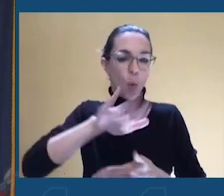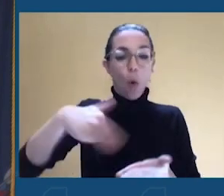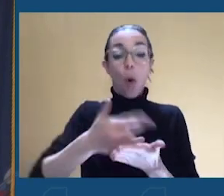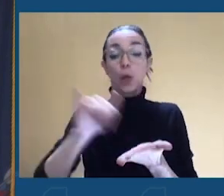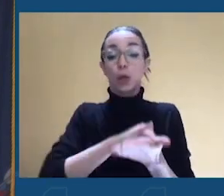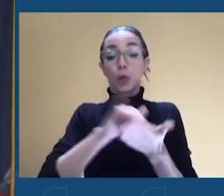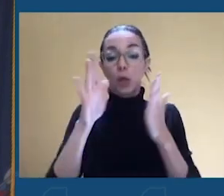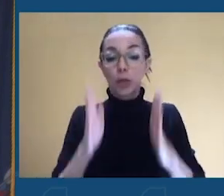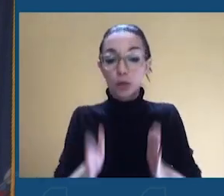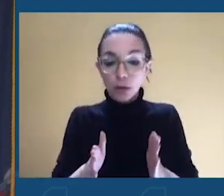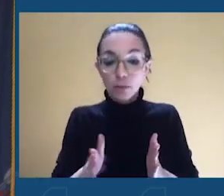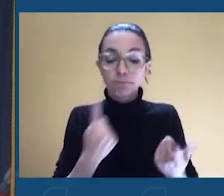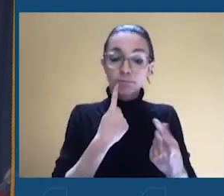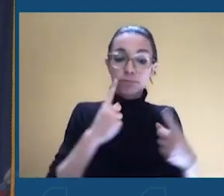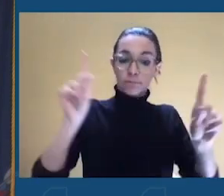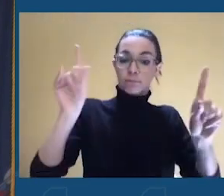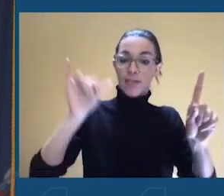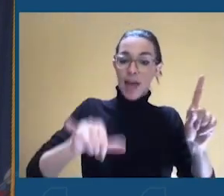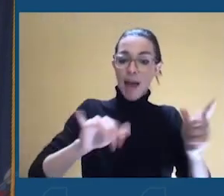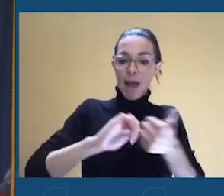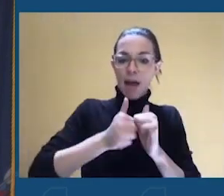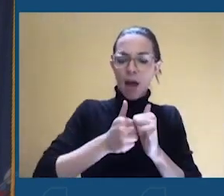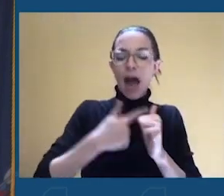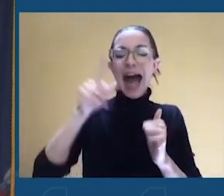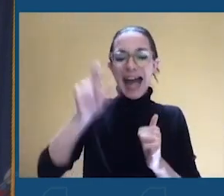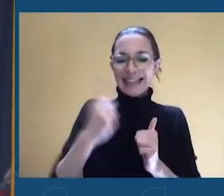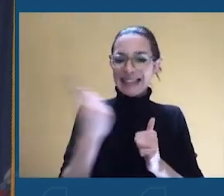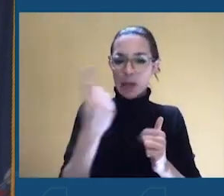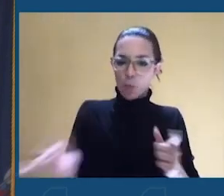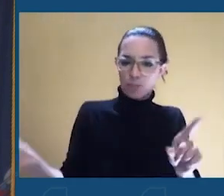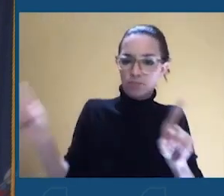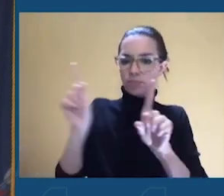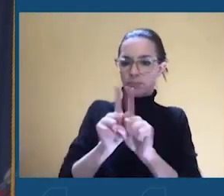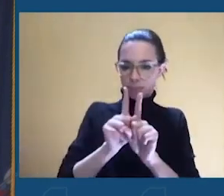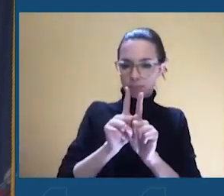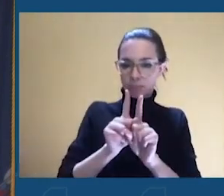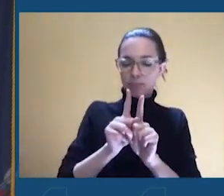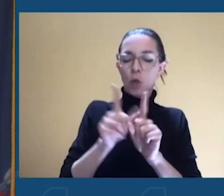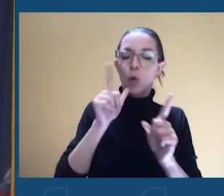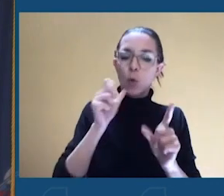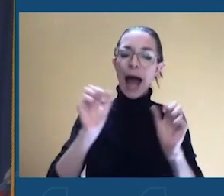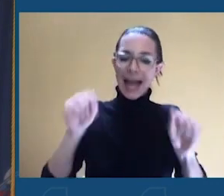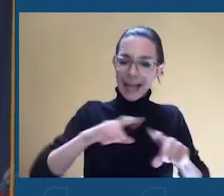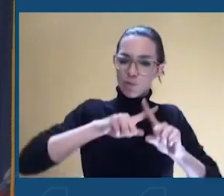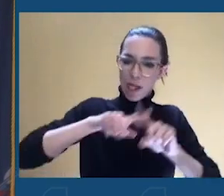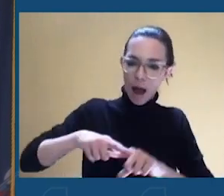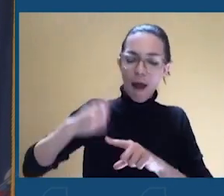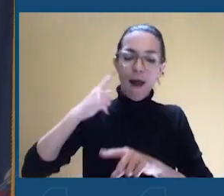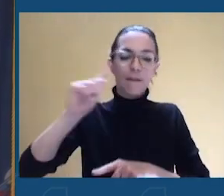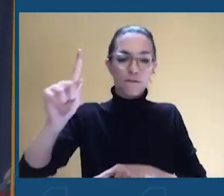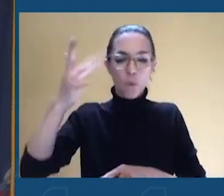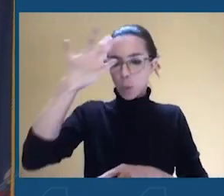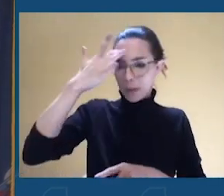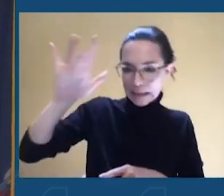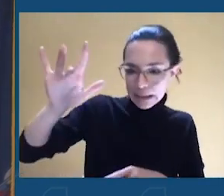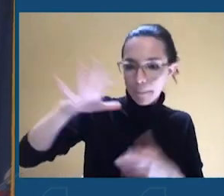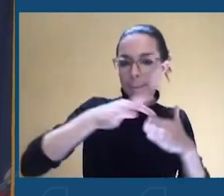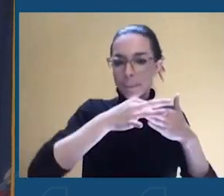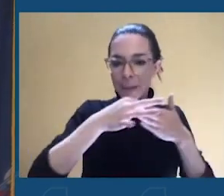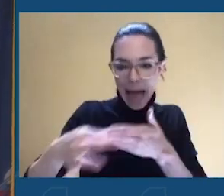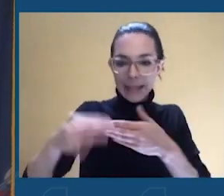that, I need someone by my side who I can rely on for wisdom, guidance, and